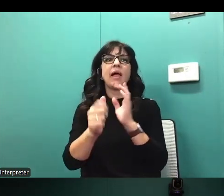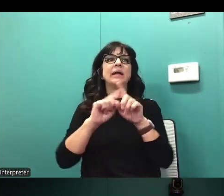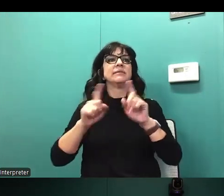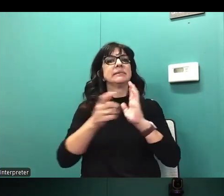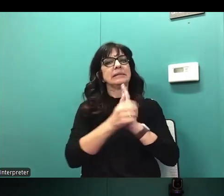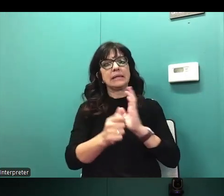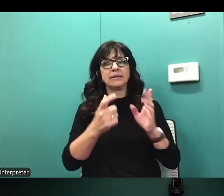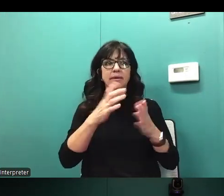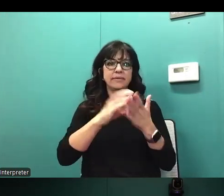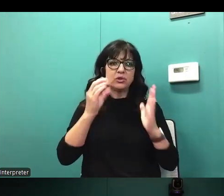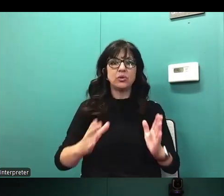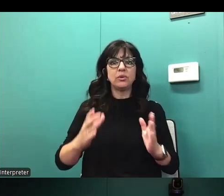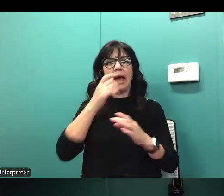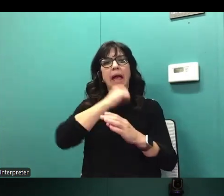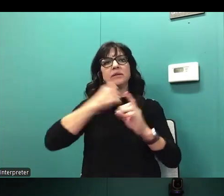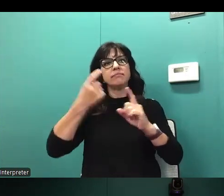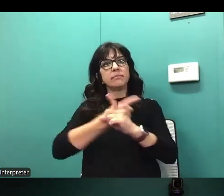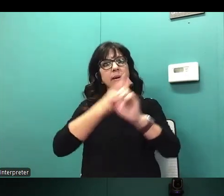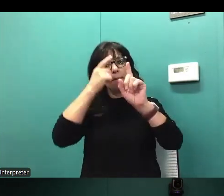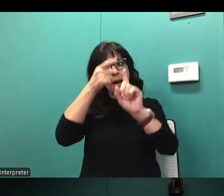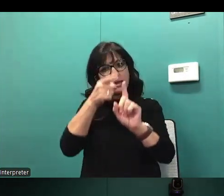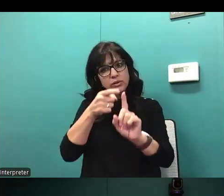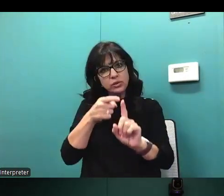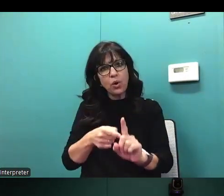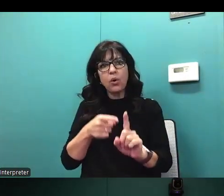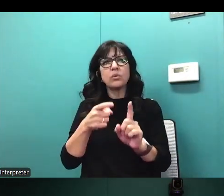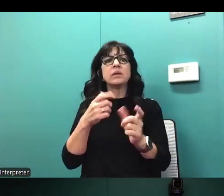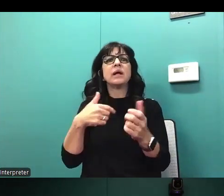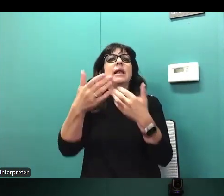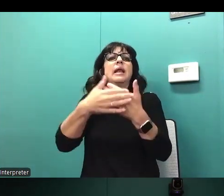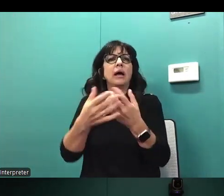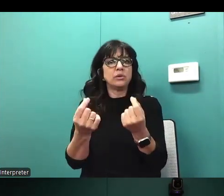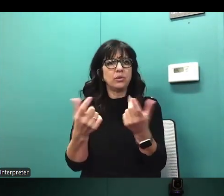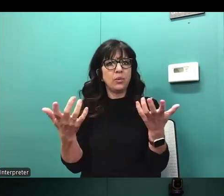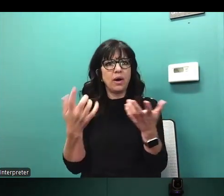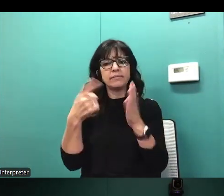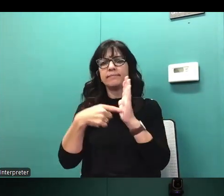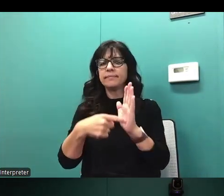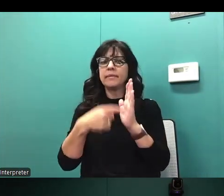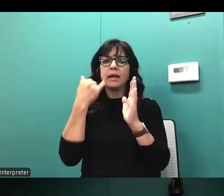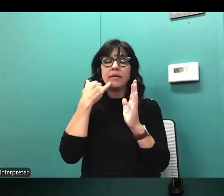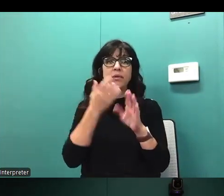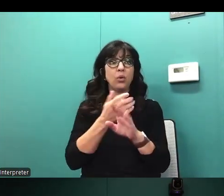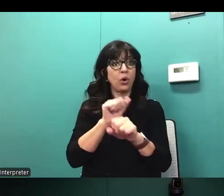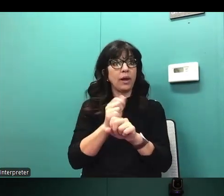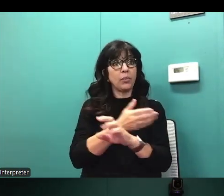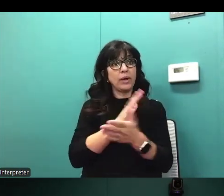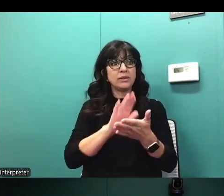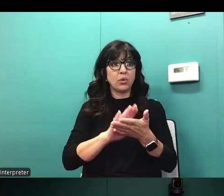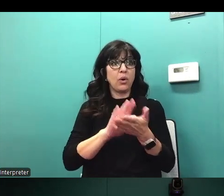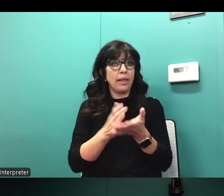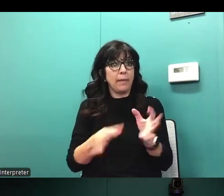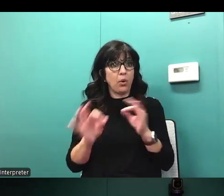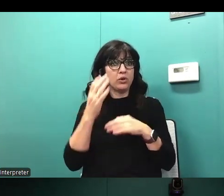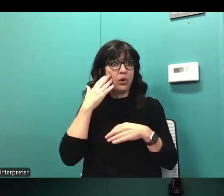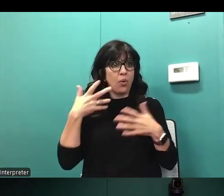and age-appropriate milestones for them and what the next steps are. So for example, if you work in preschool, you need to know that